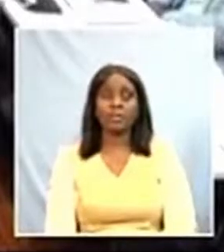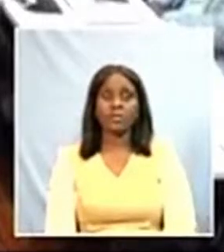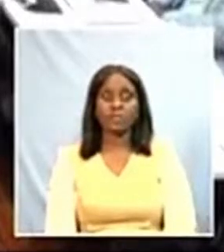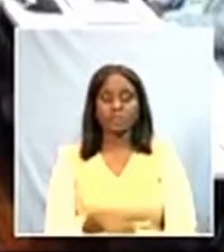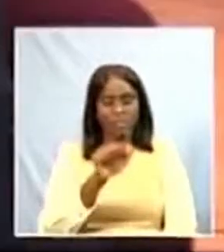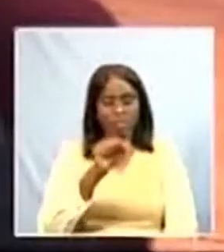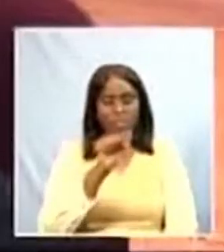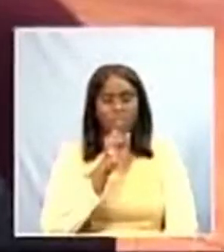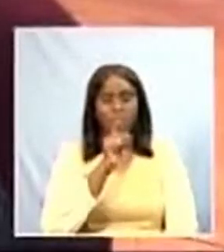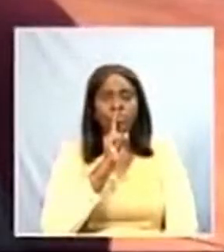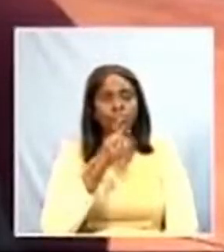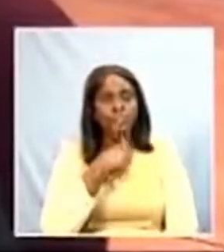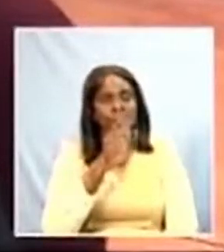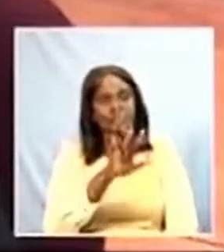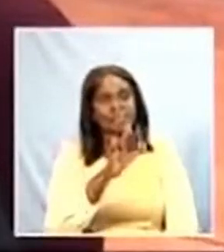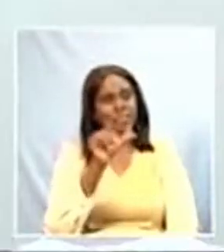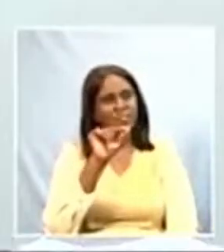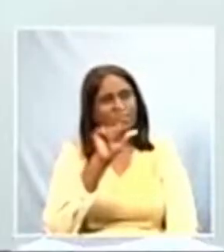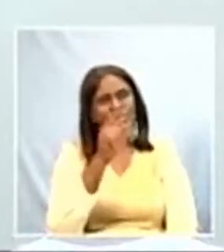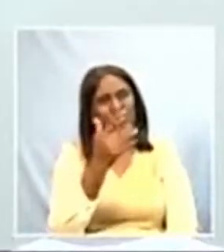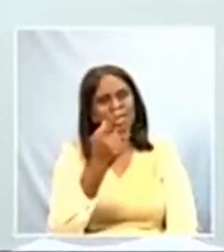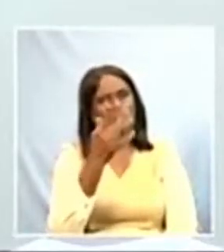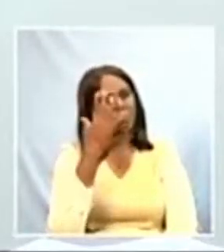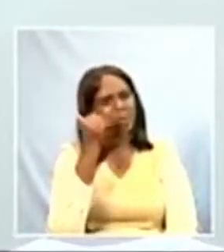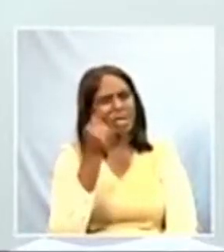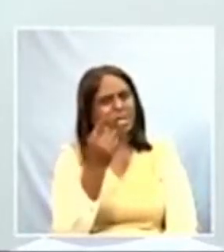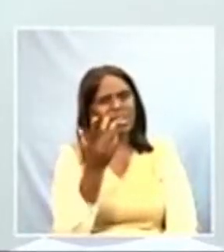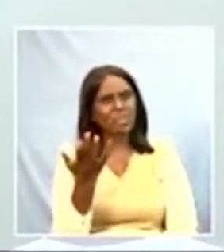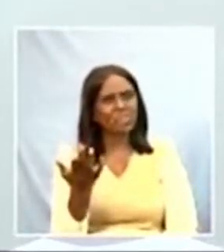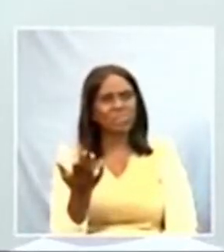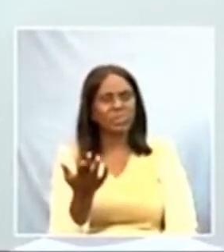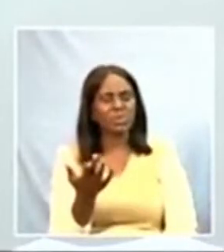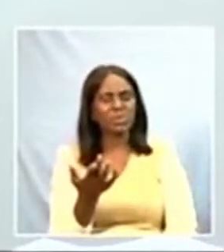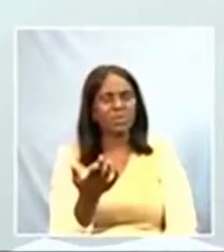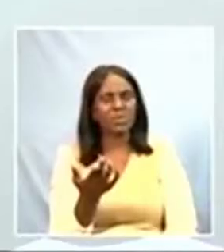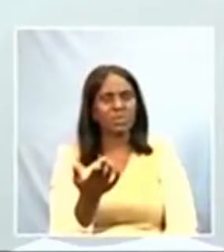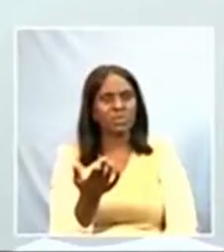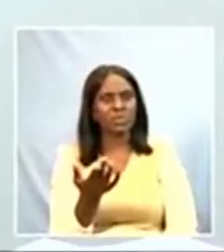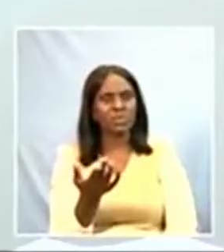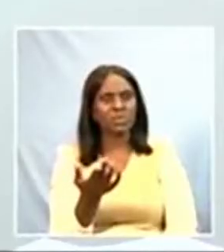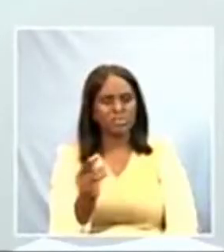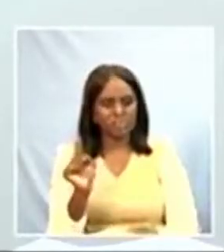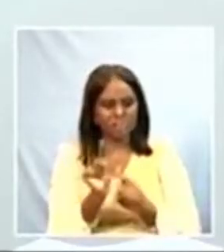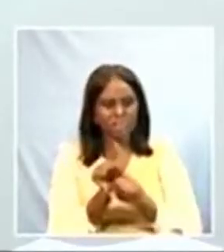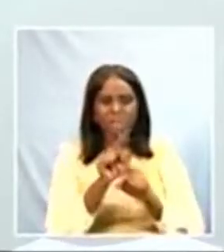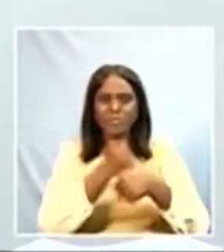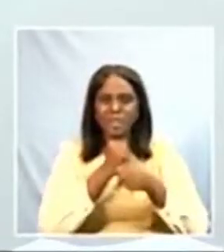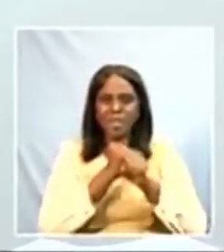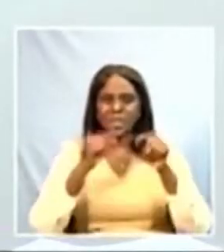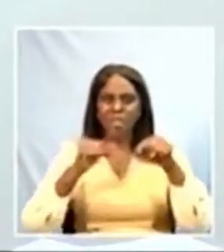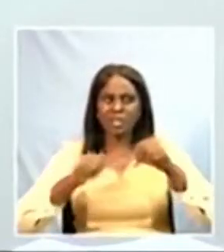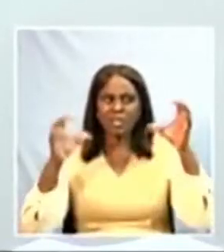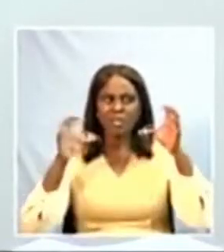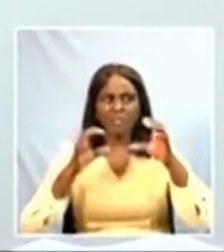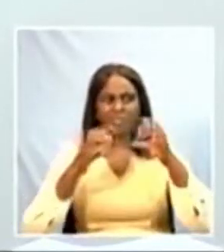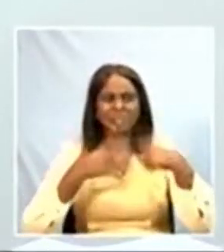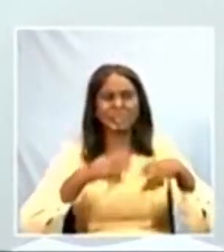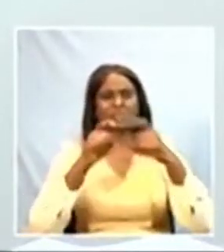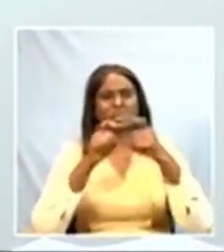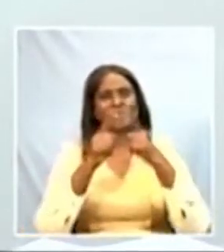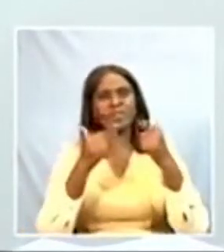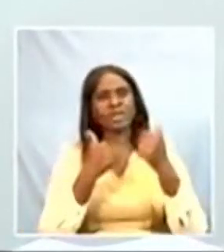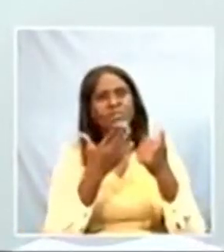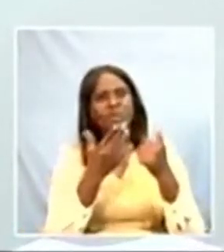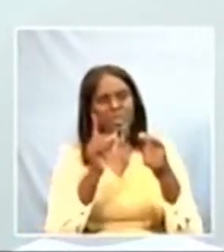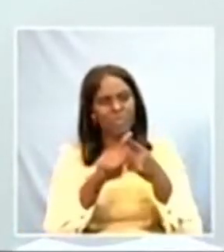Yes, I was there in 2023. But why are you causing this committee challenges